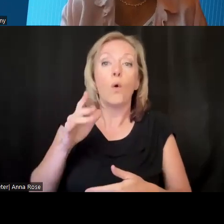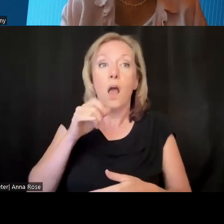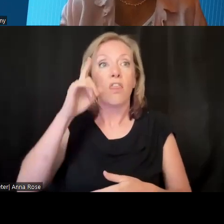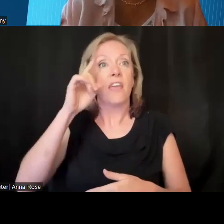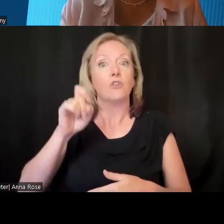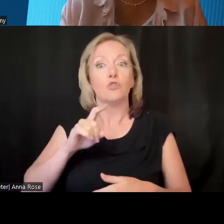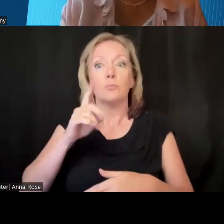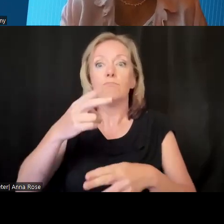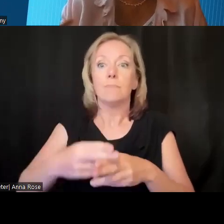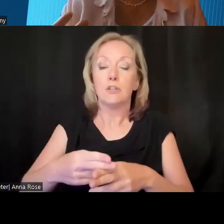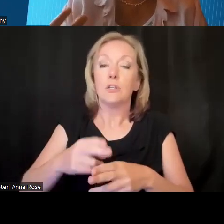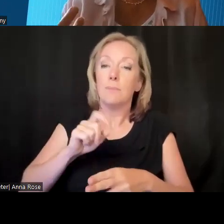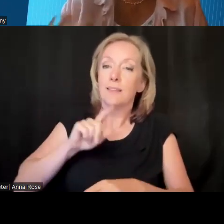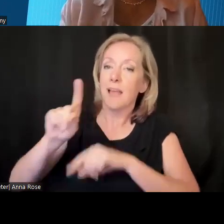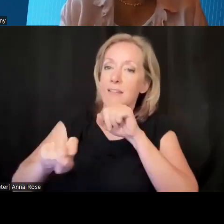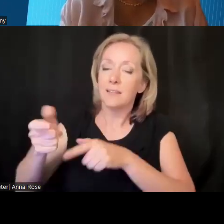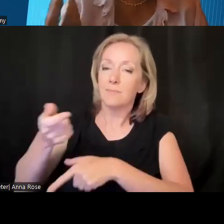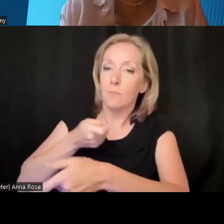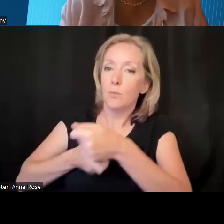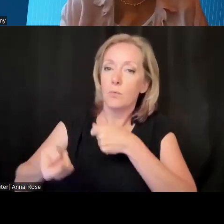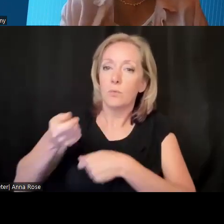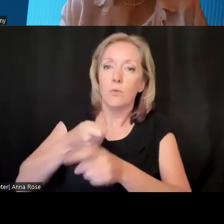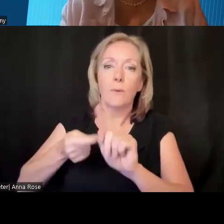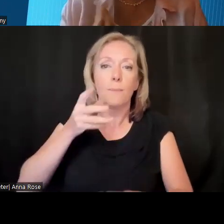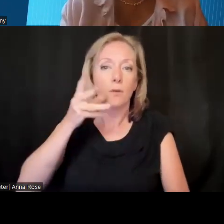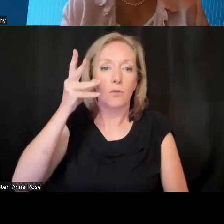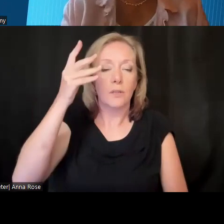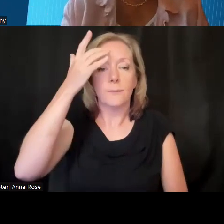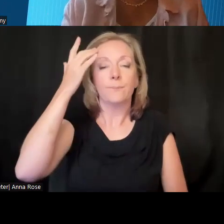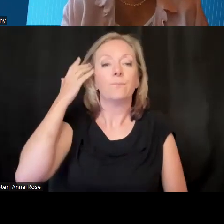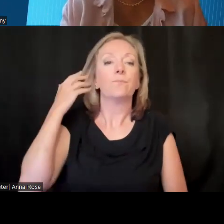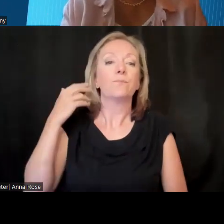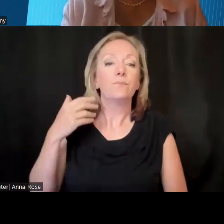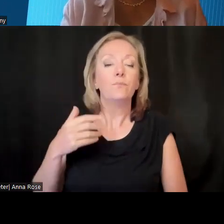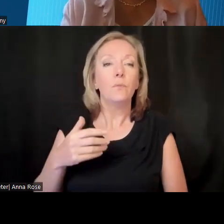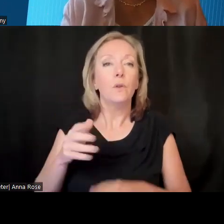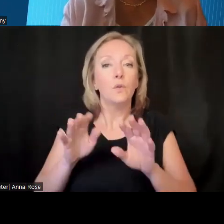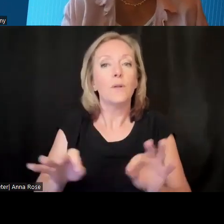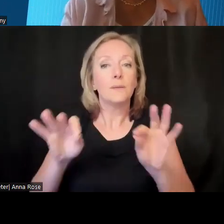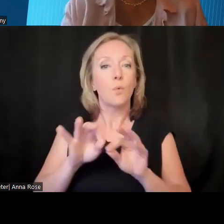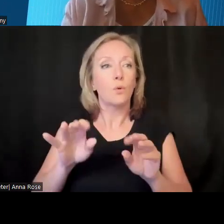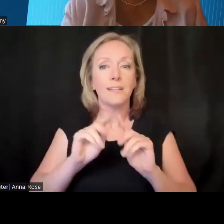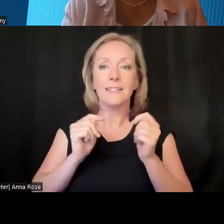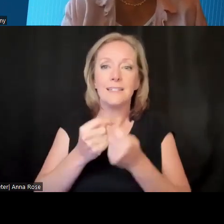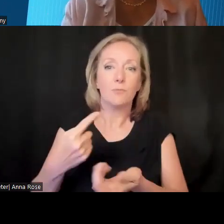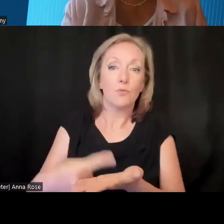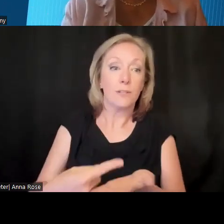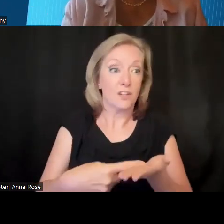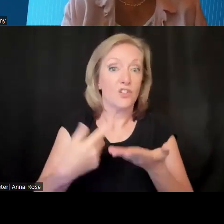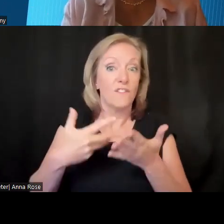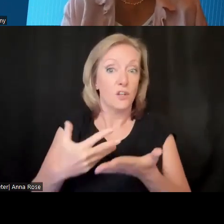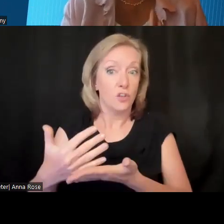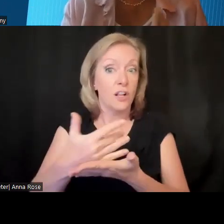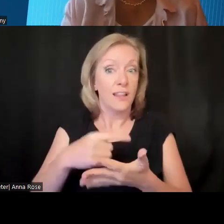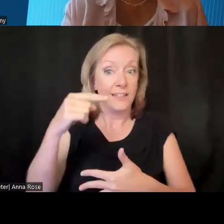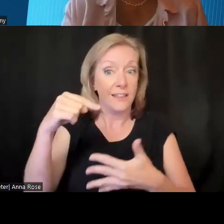that it's significant. So working on your teams just to say, how have we collected this information and can I have access to